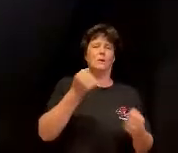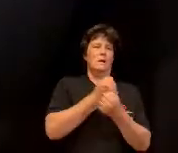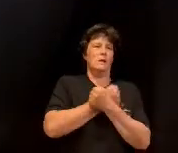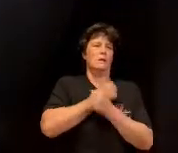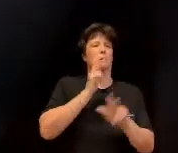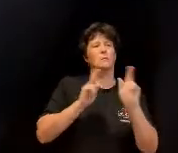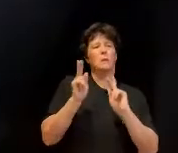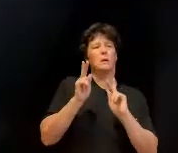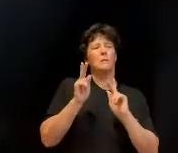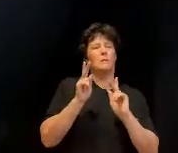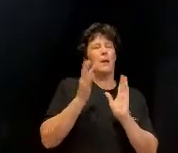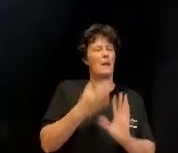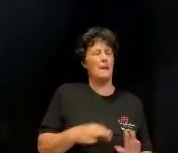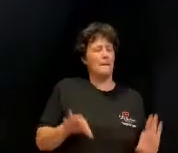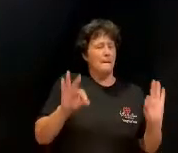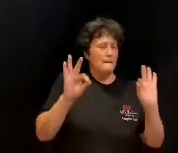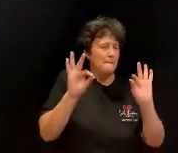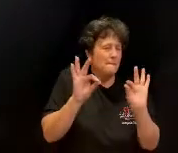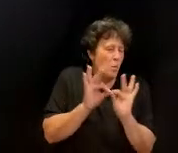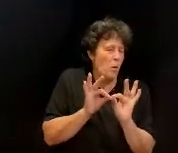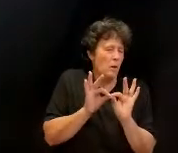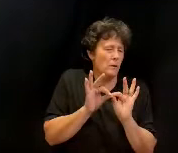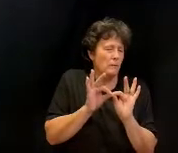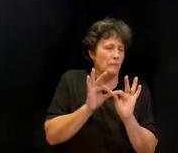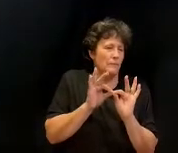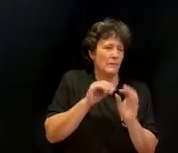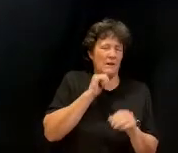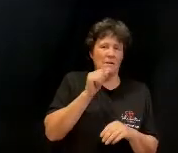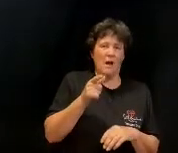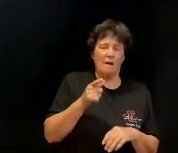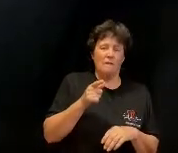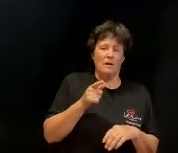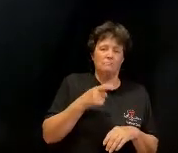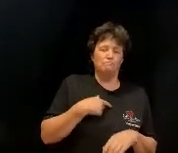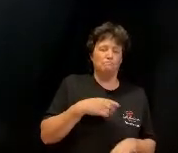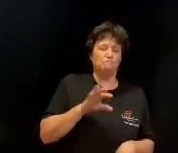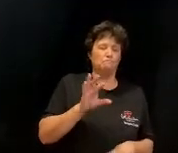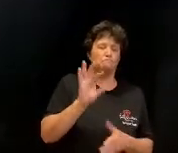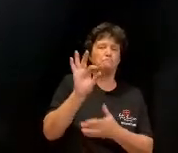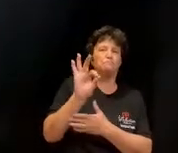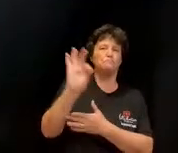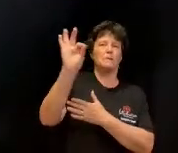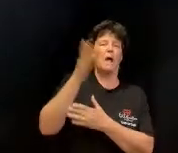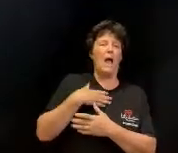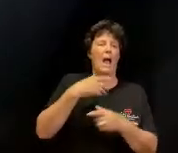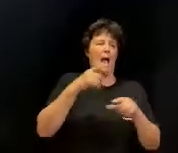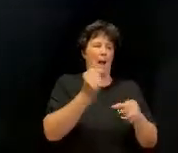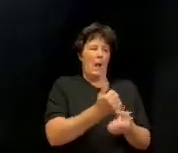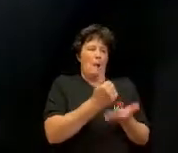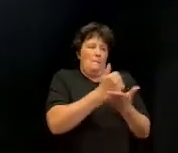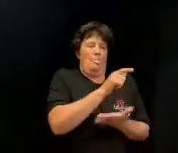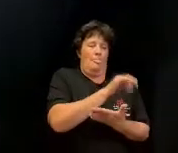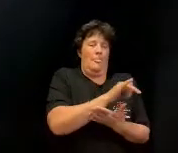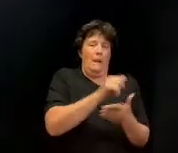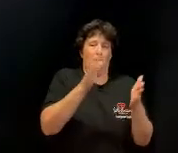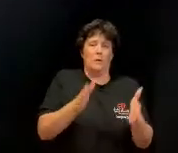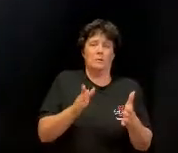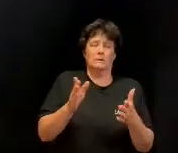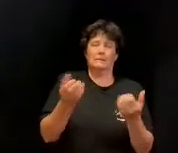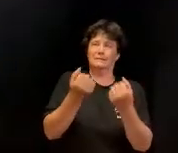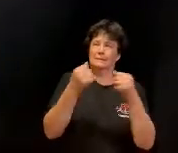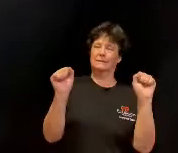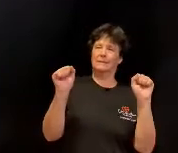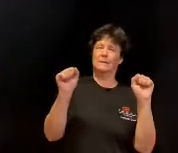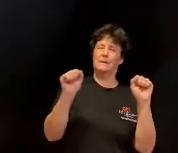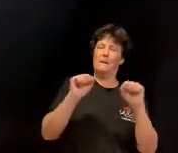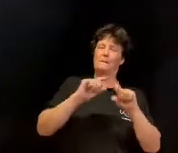can value them for who they are, not for another notch in our belt. But, God, to love humanity like you would love